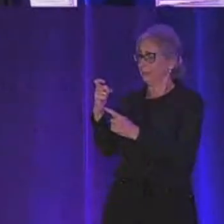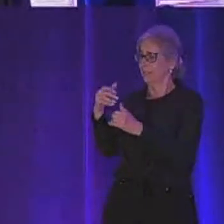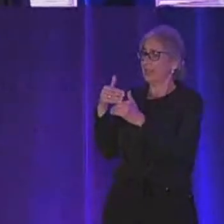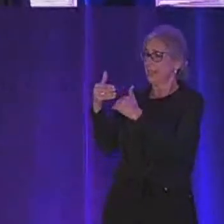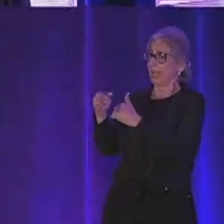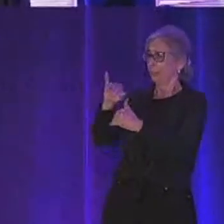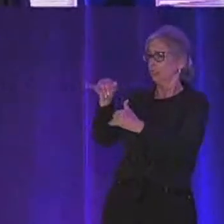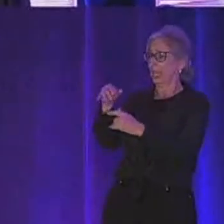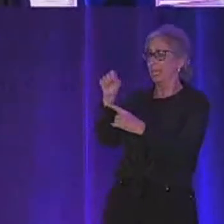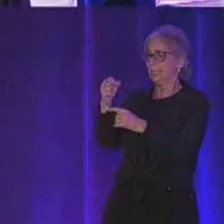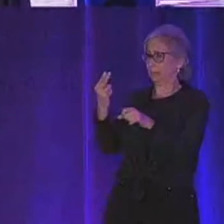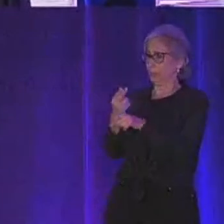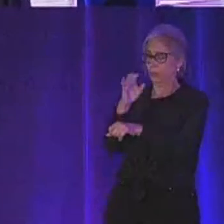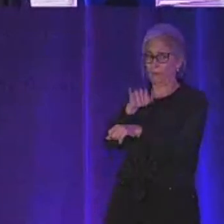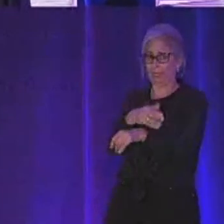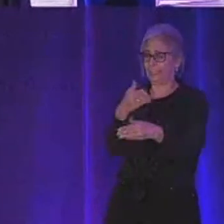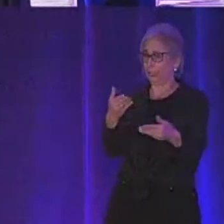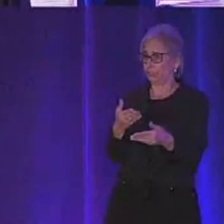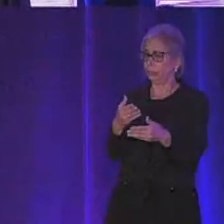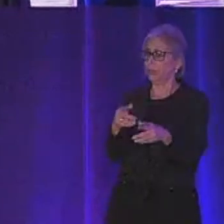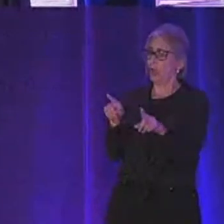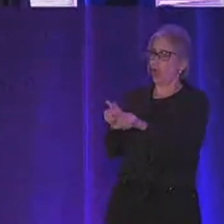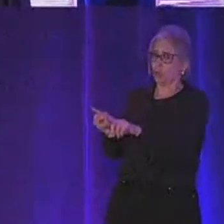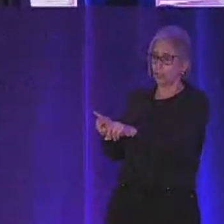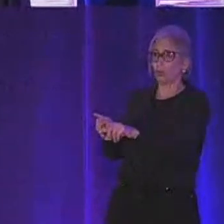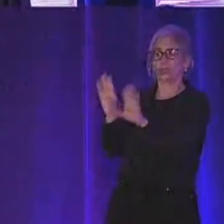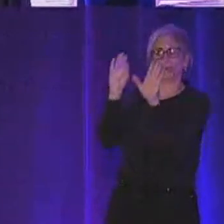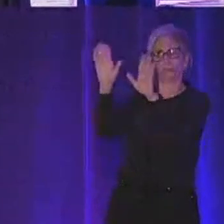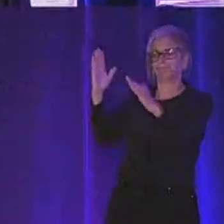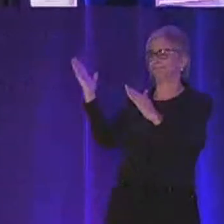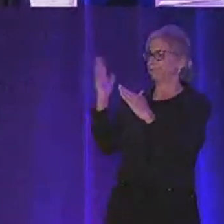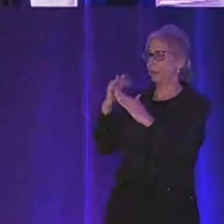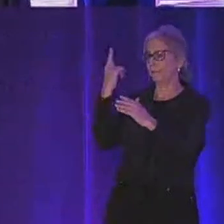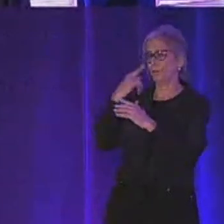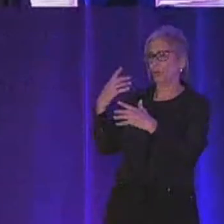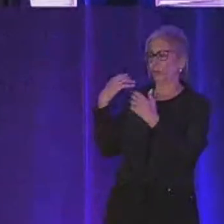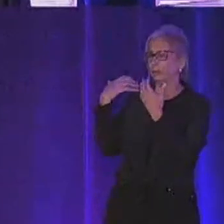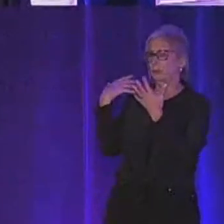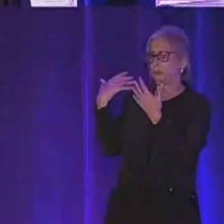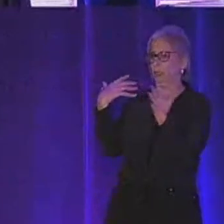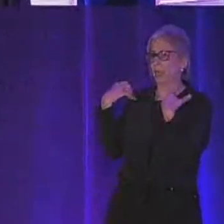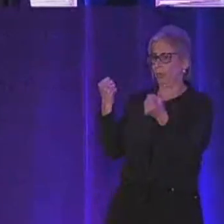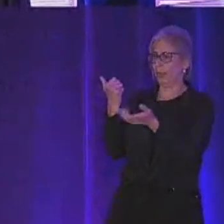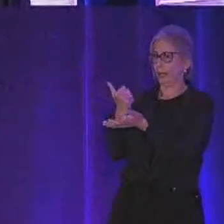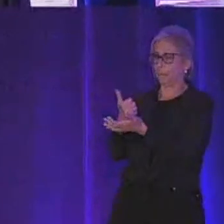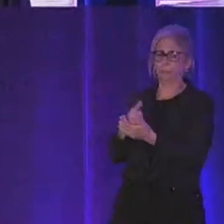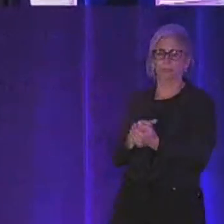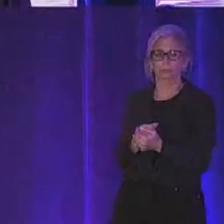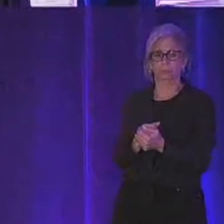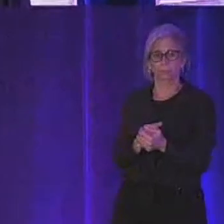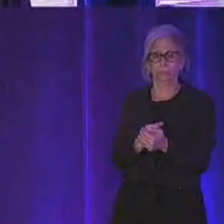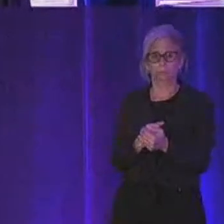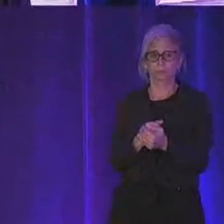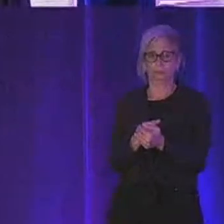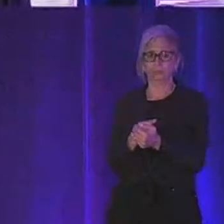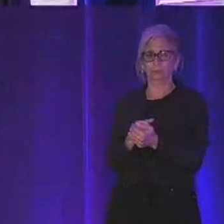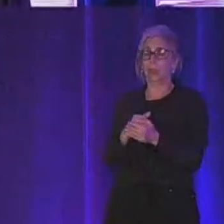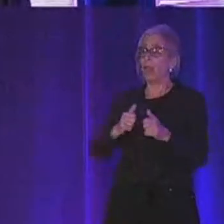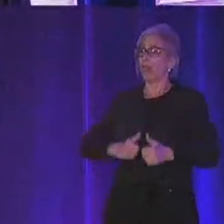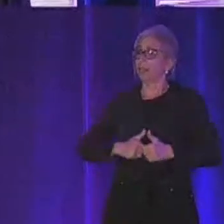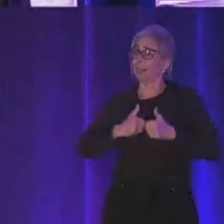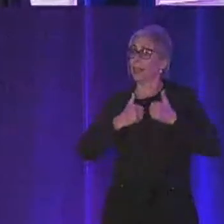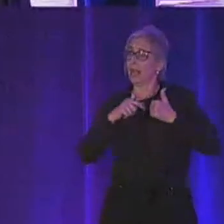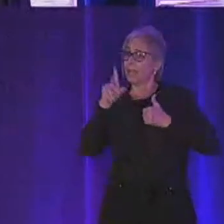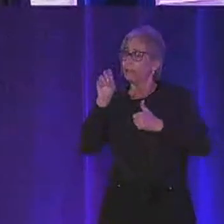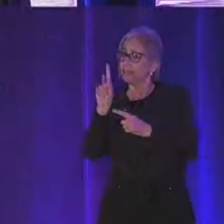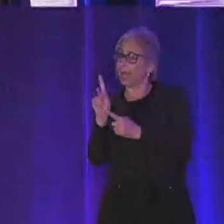I'm using Next.js here. Next.js also, by the way, phenomenal for health. So let's get rid of this and go to live blocks, my